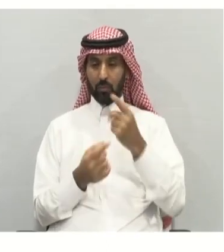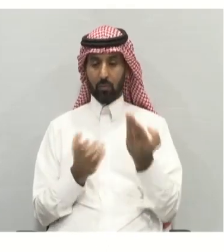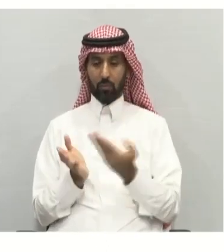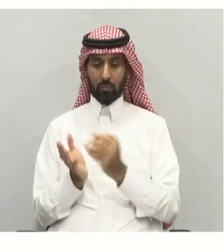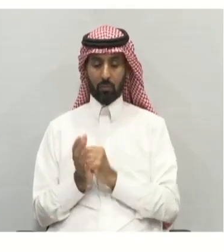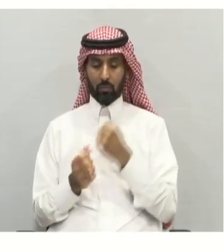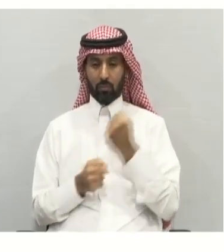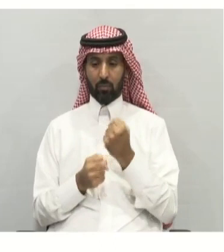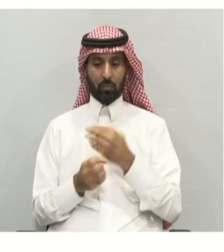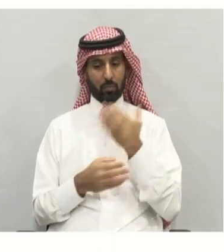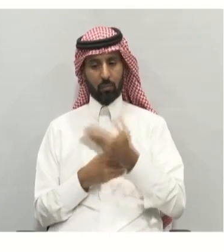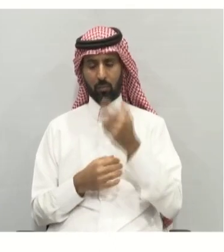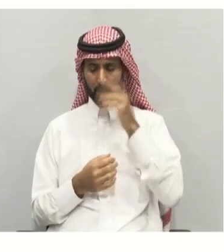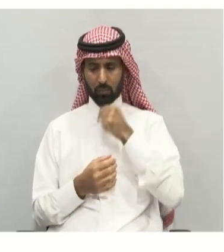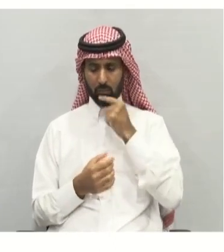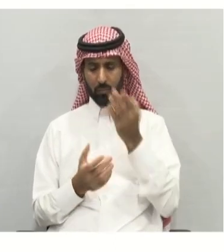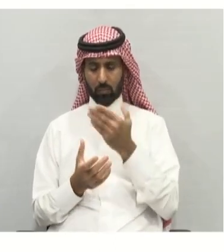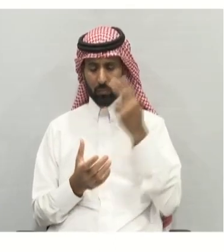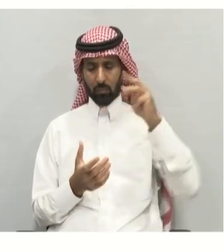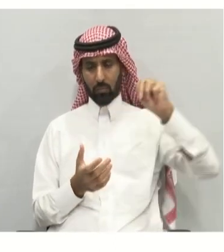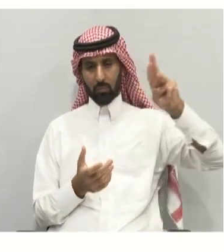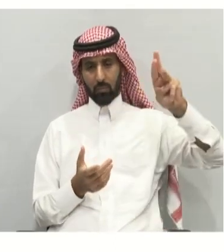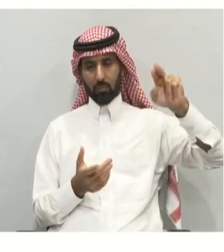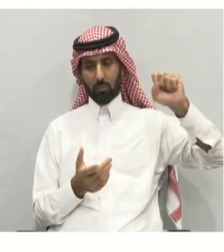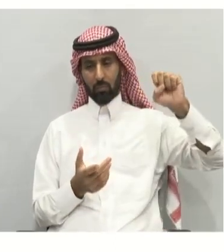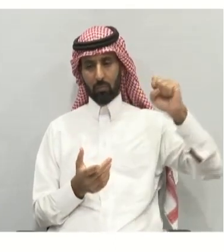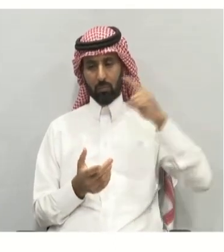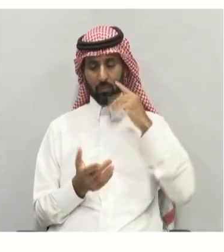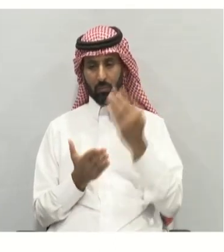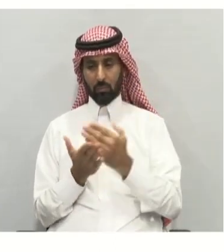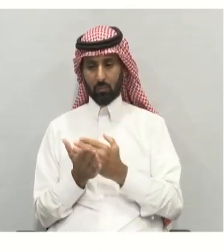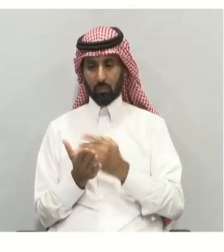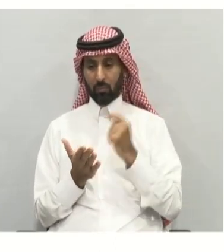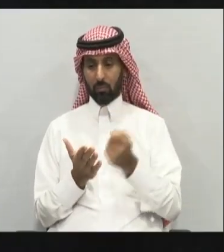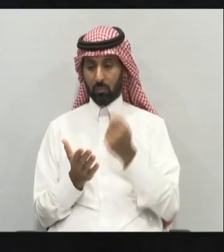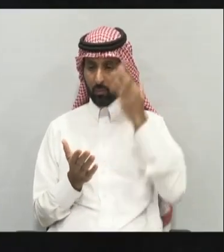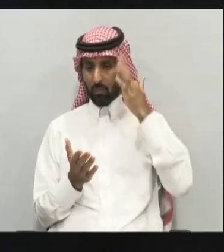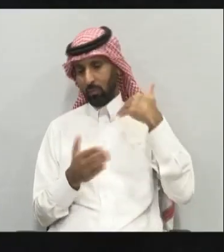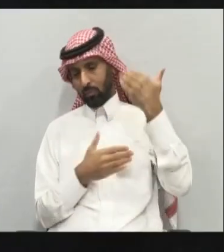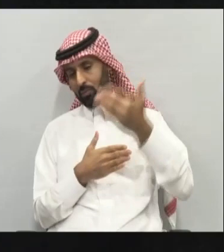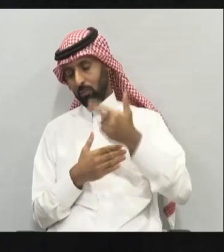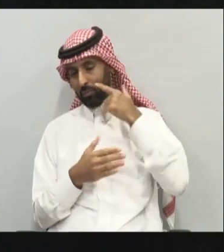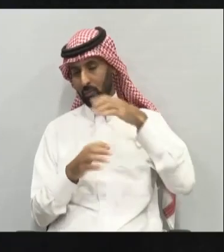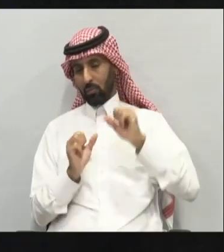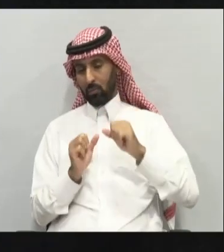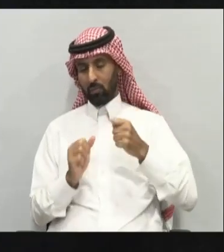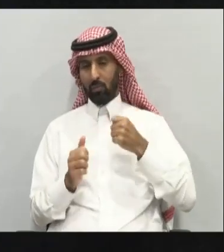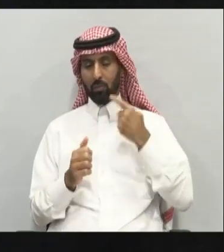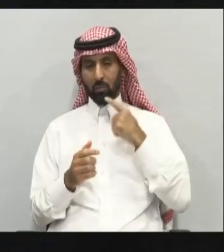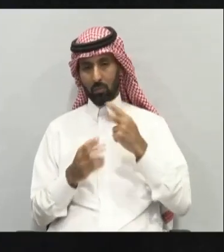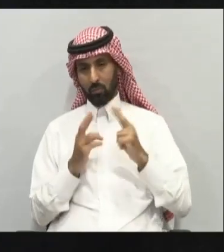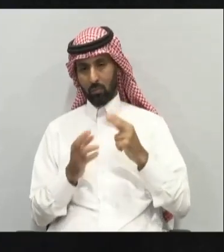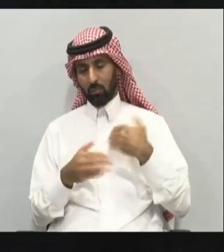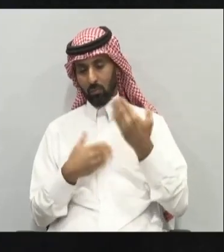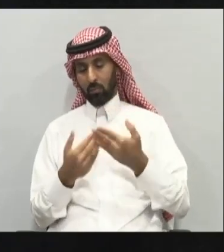and activities using should or must. So I ask you to imagine that you're going, or maybe for real, that you're